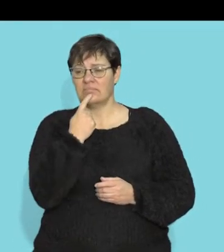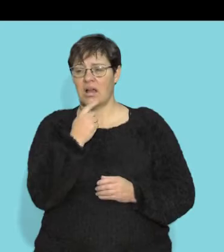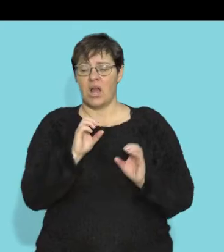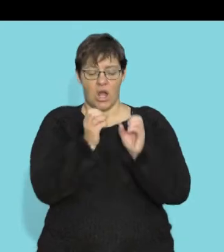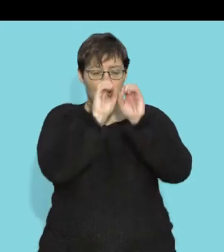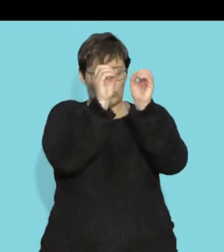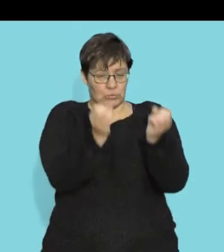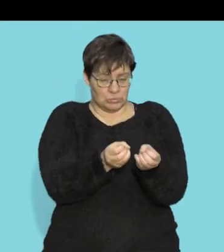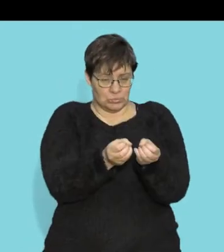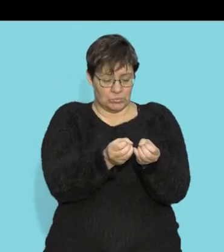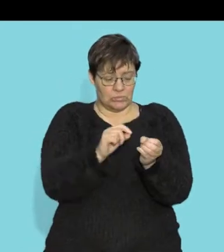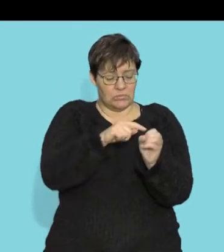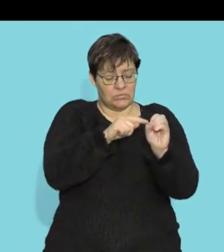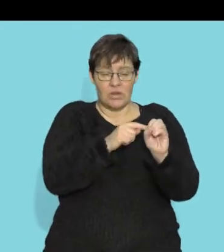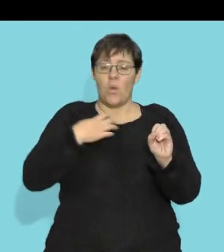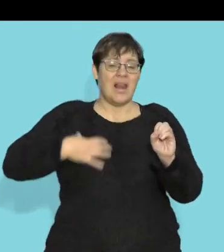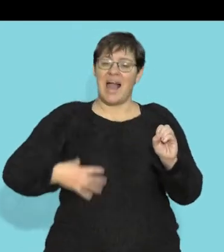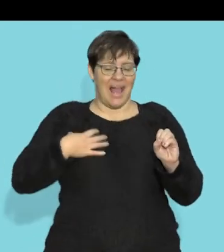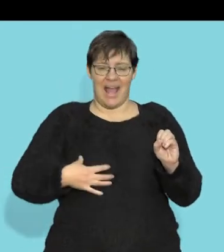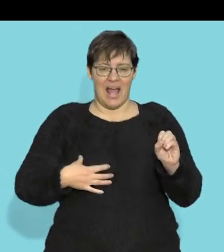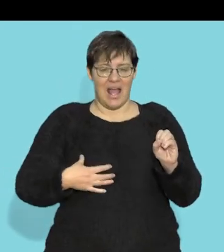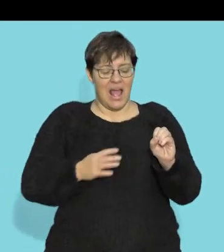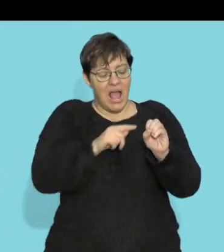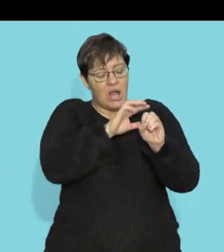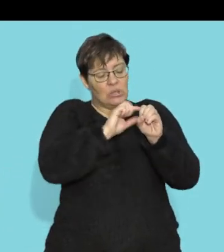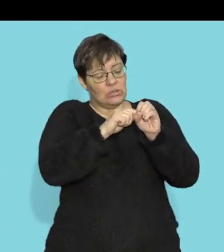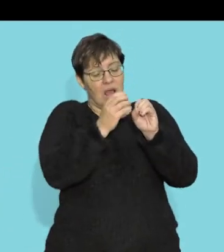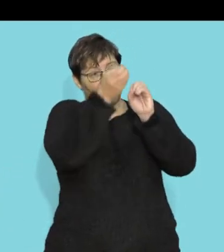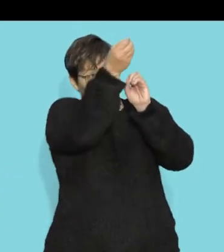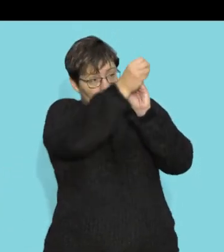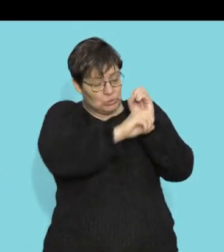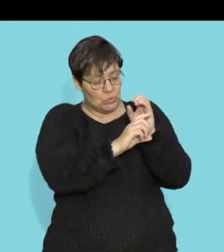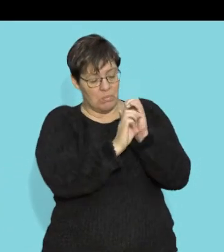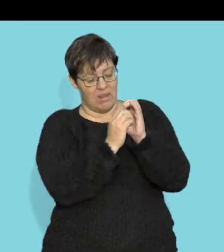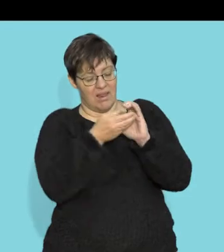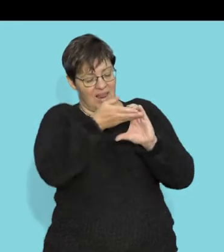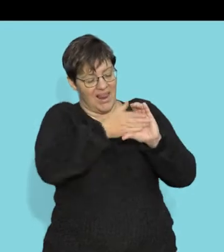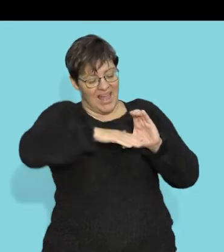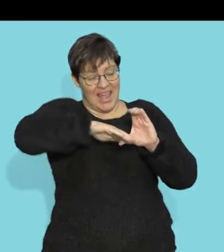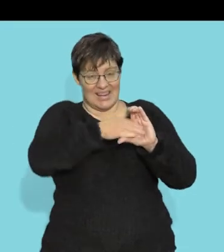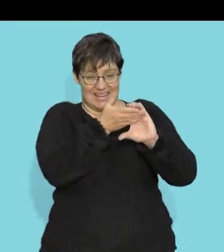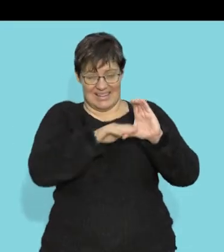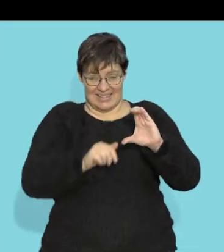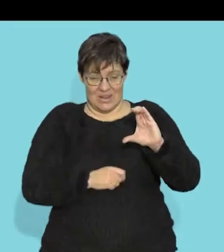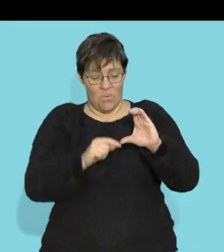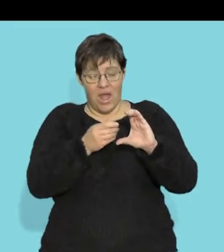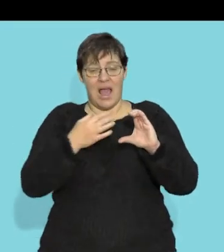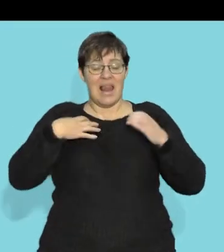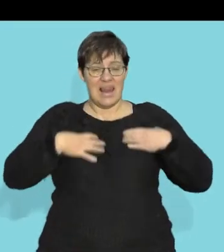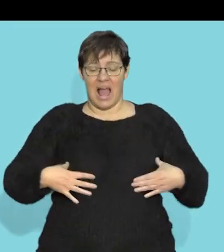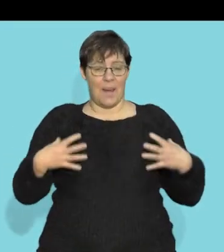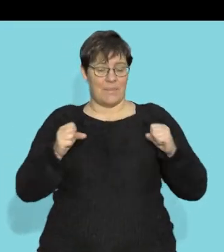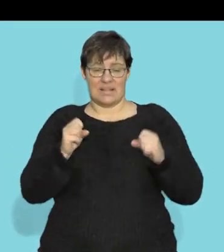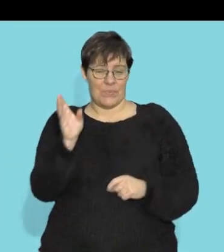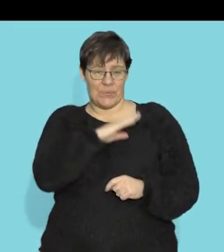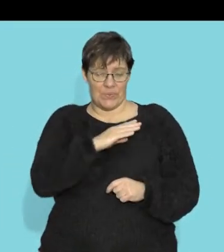of the lungs. And this is really important that you understand that, because our lungs don't have muscles. All right, if you have a look here,